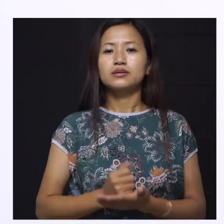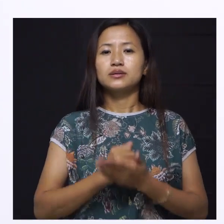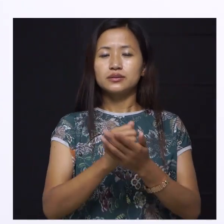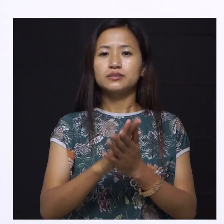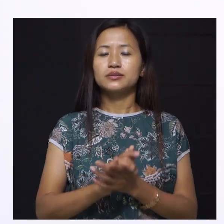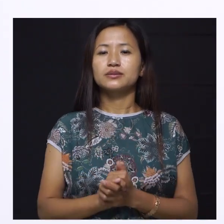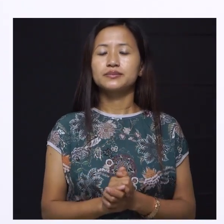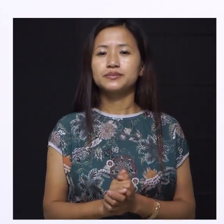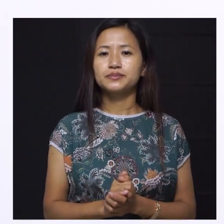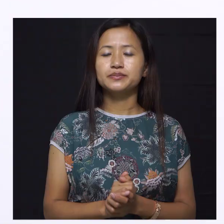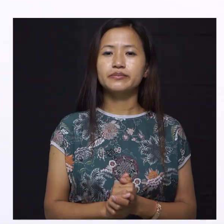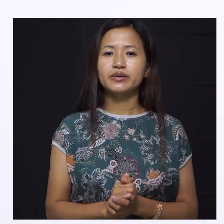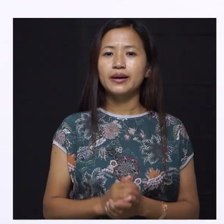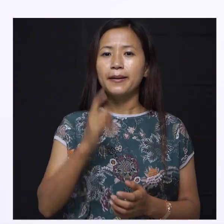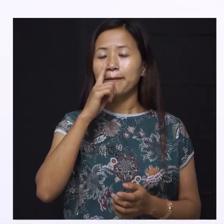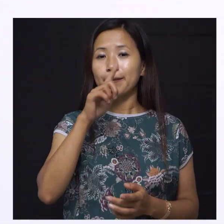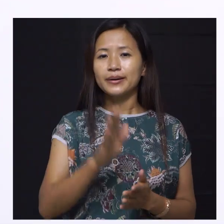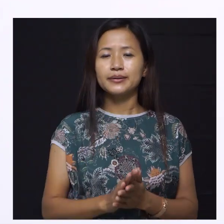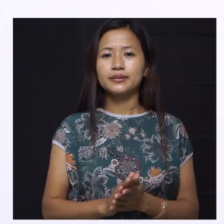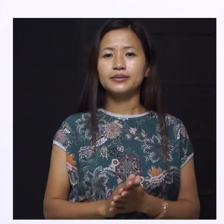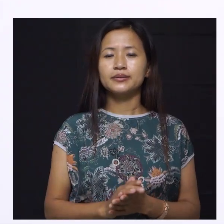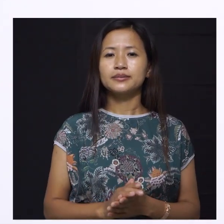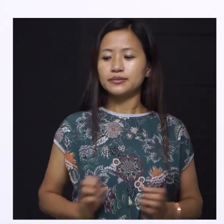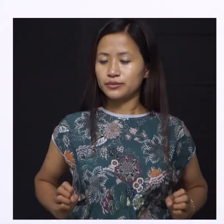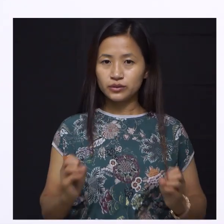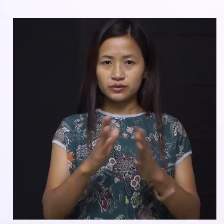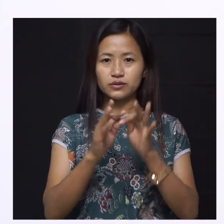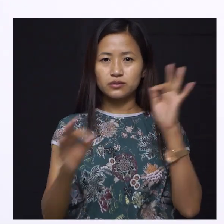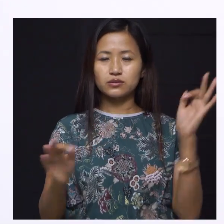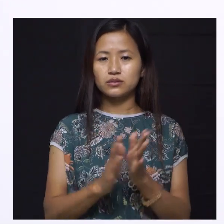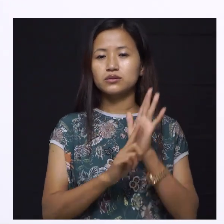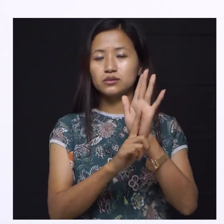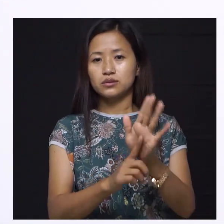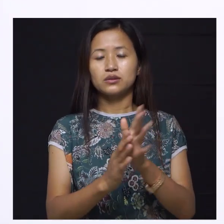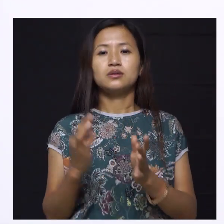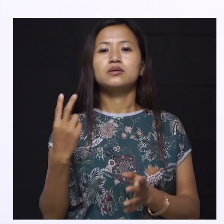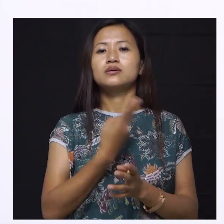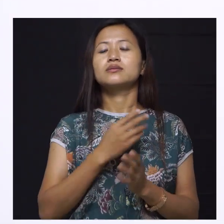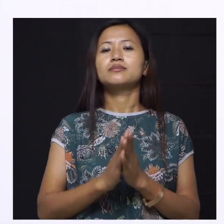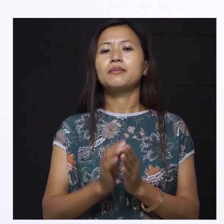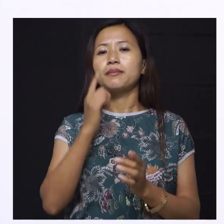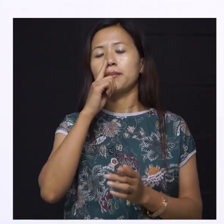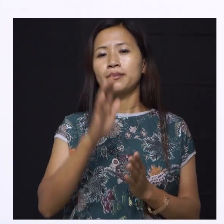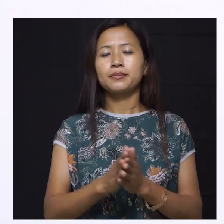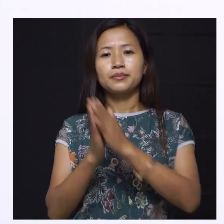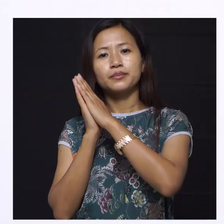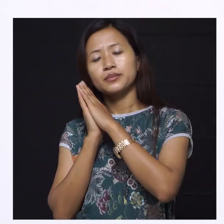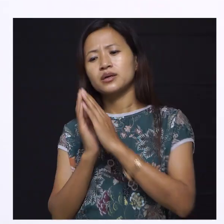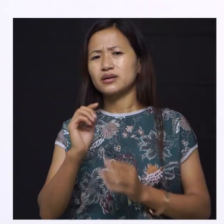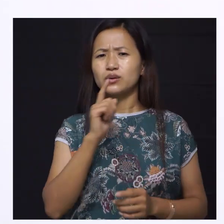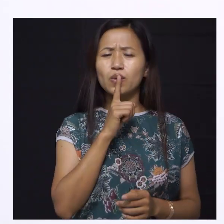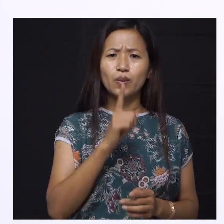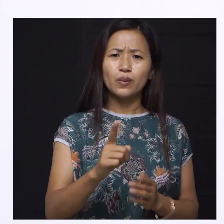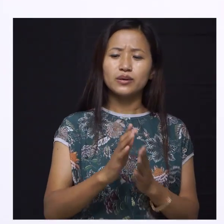she's sleeping. That means the mother had not. The beginning of the story shows us that the mother had not been sleeping for quite some